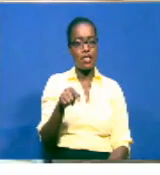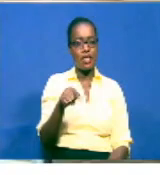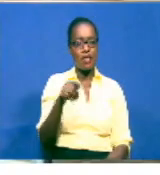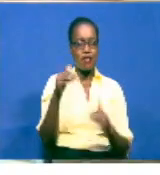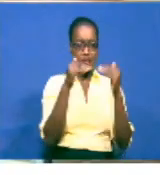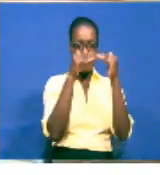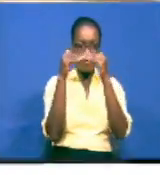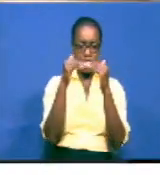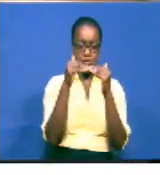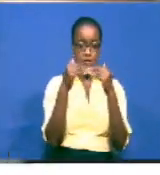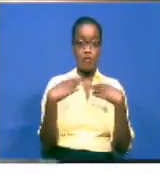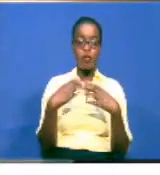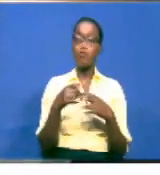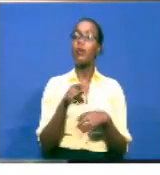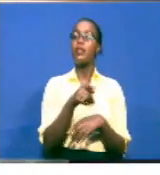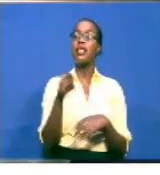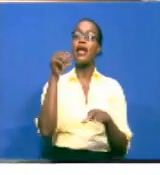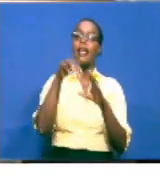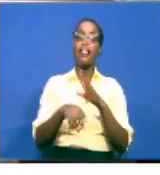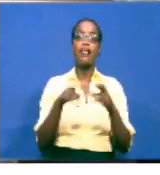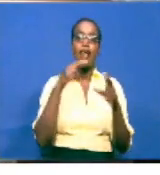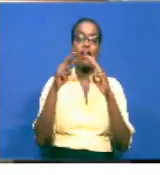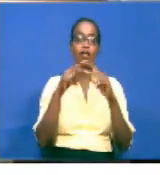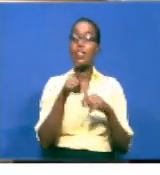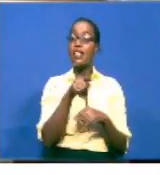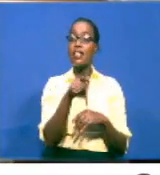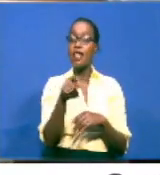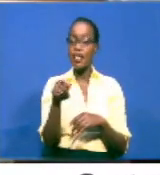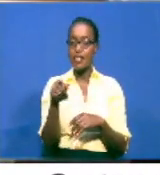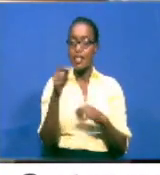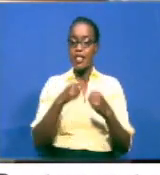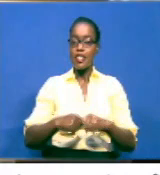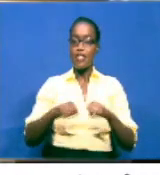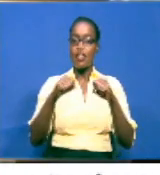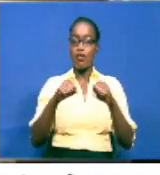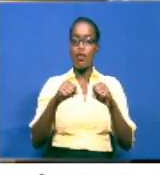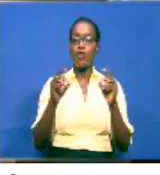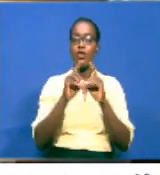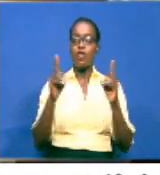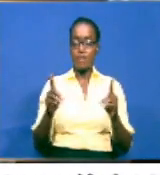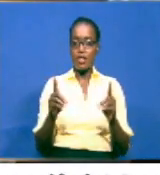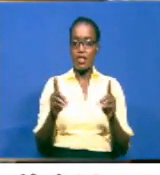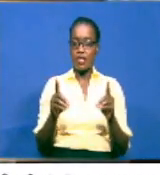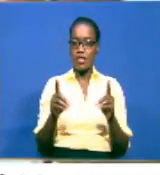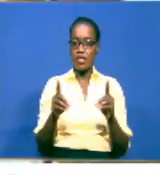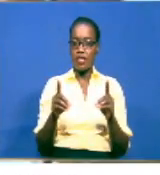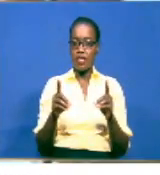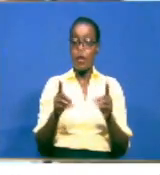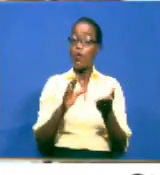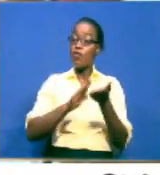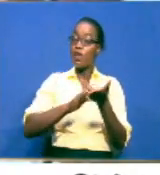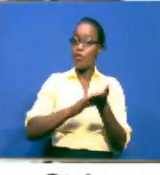the number of persons who are going to be in the restaurant so that they can be able to keep the social distances that we have